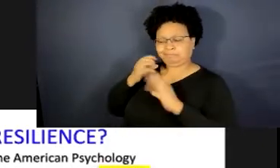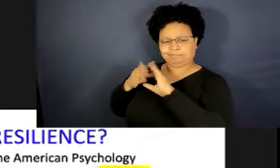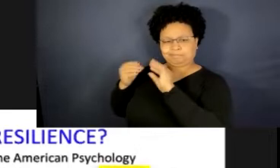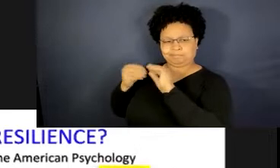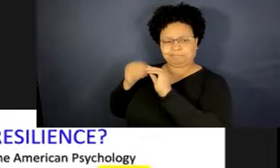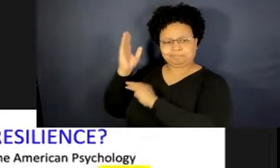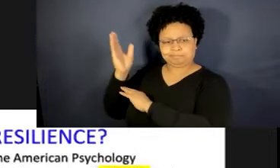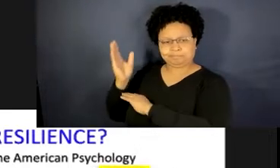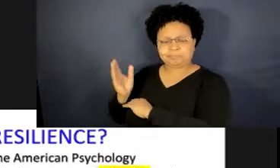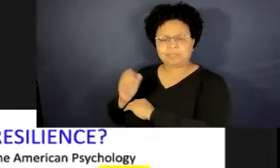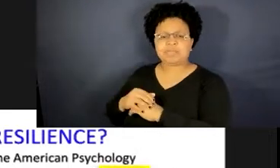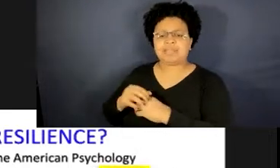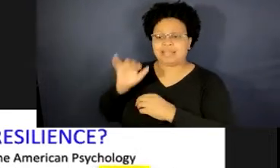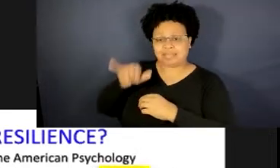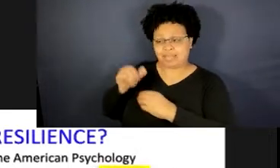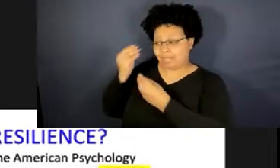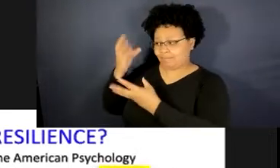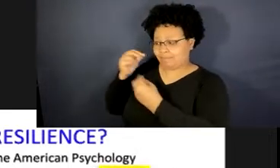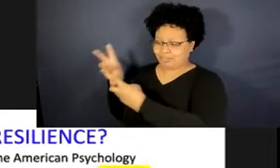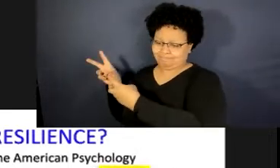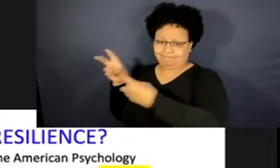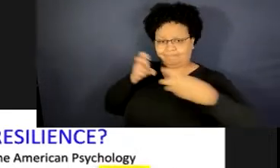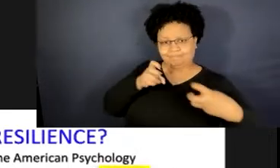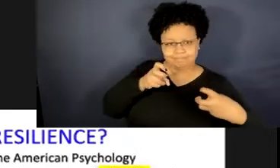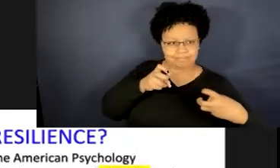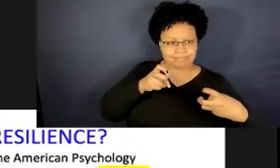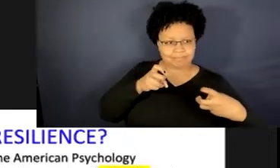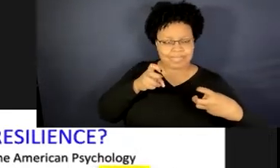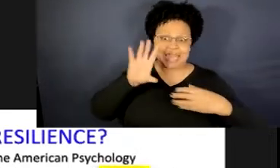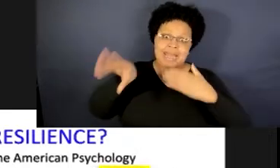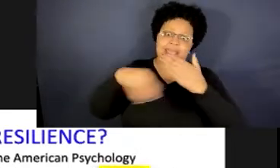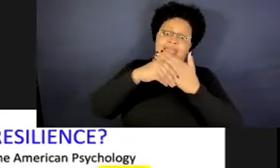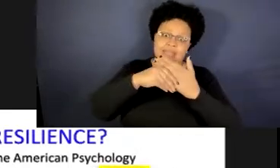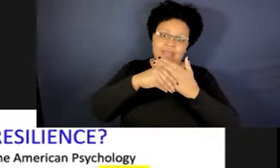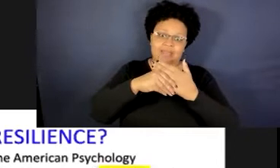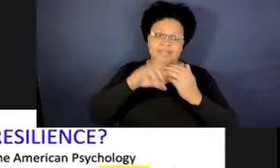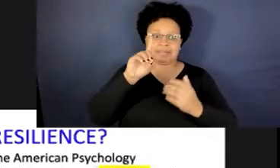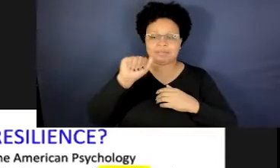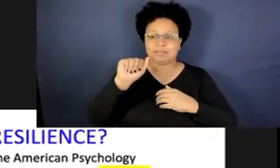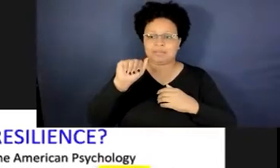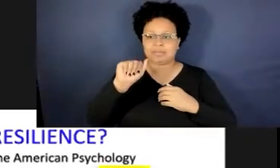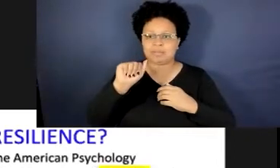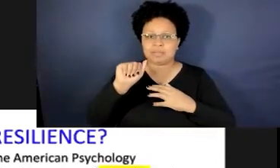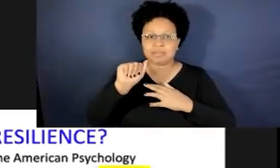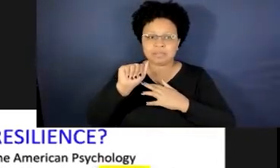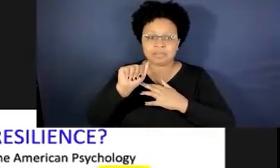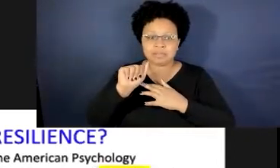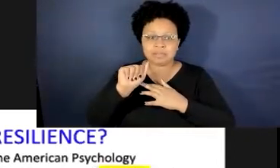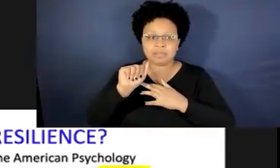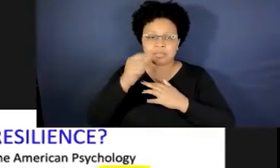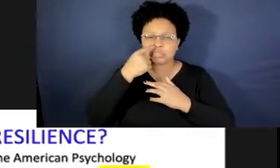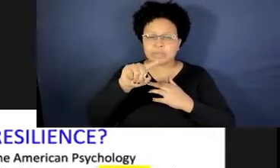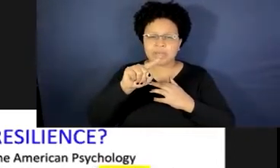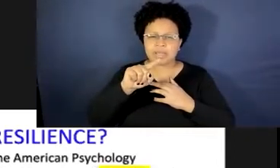he shared with you, take that information and put disabilities on top of it. Dr. Dawson, Yes. could you switch